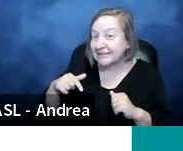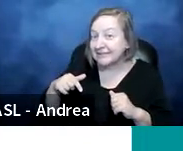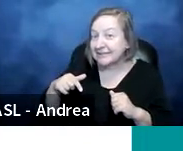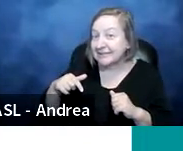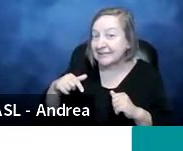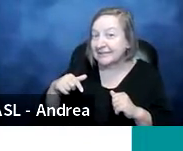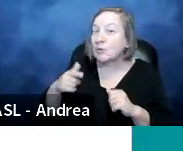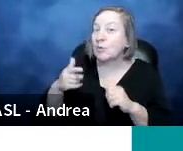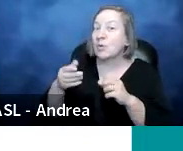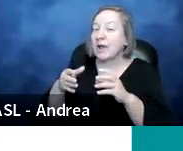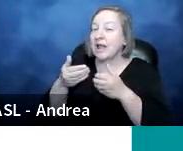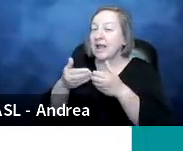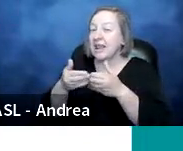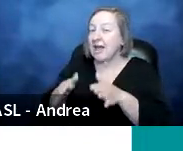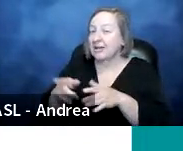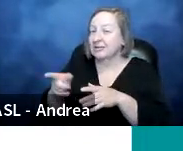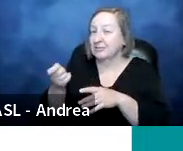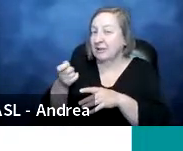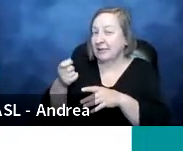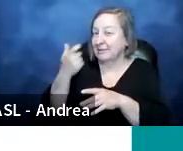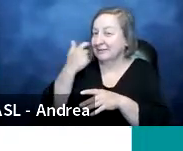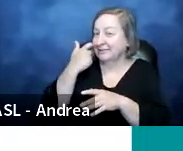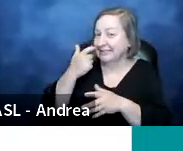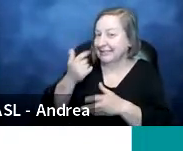Lost you a little bit there, Greg.